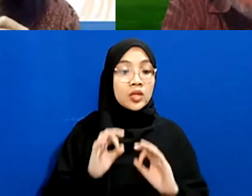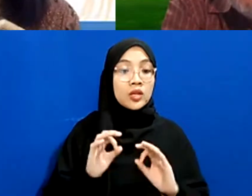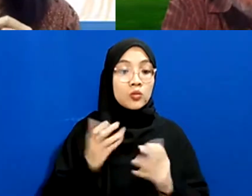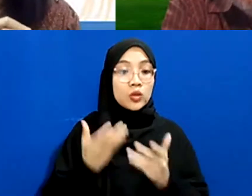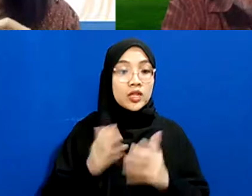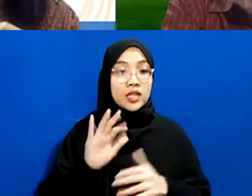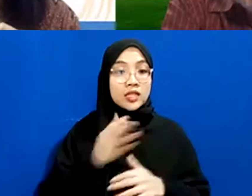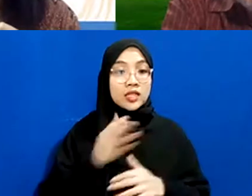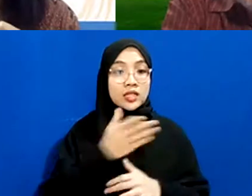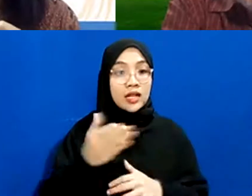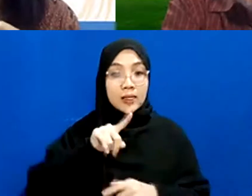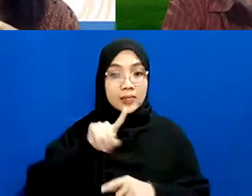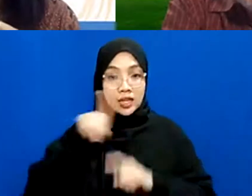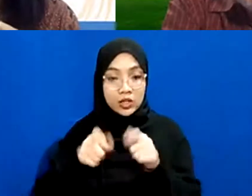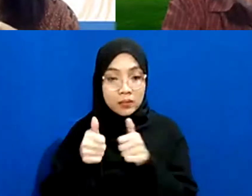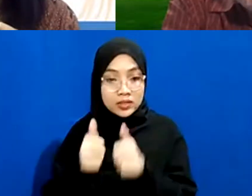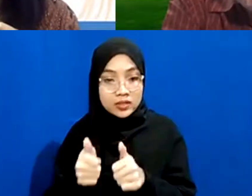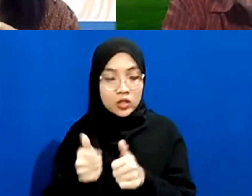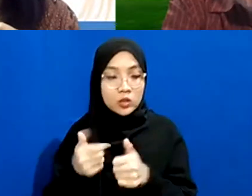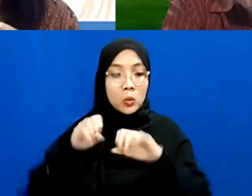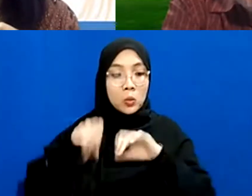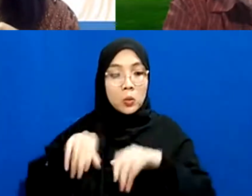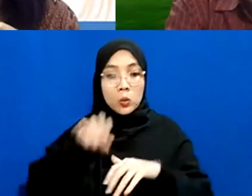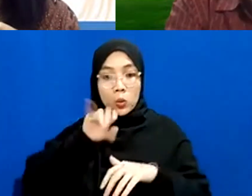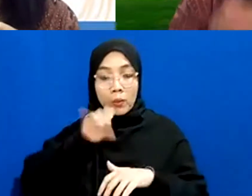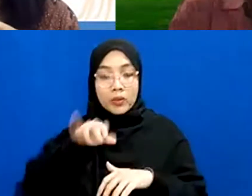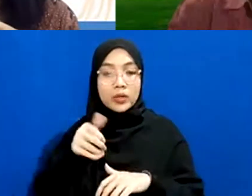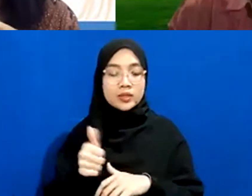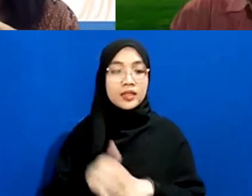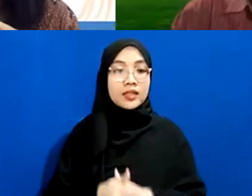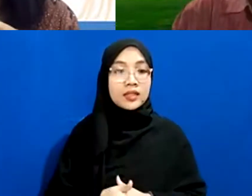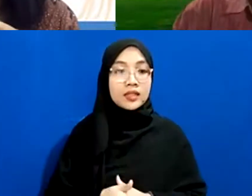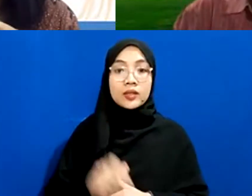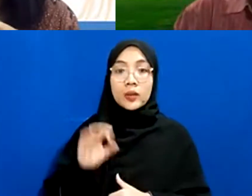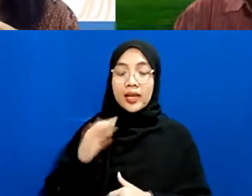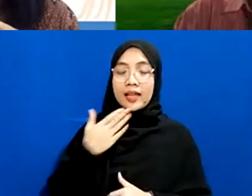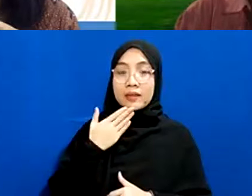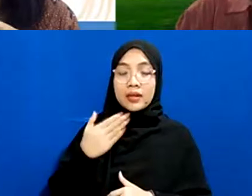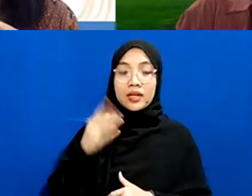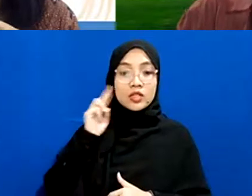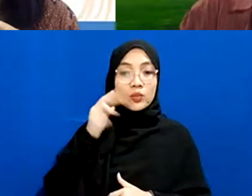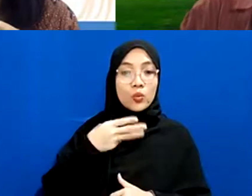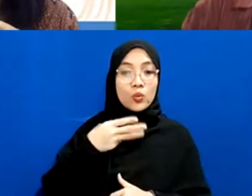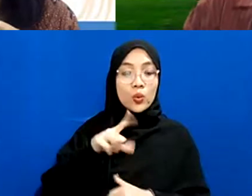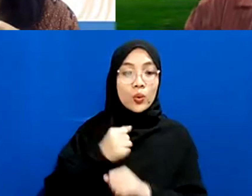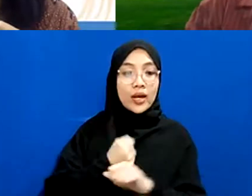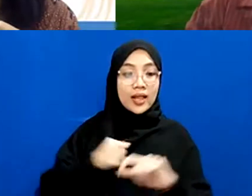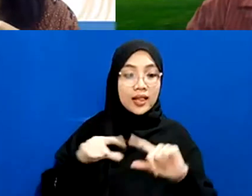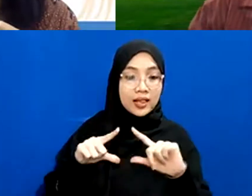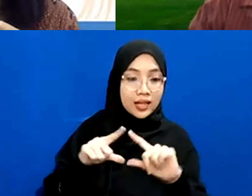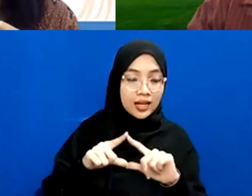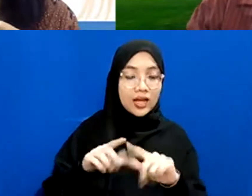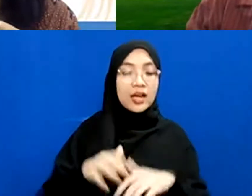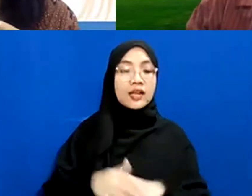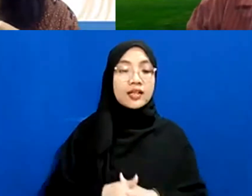Iska? Yes. Thank you so much, Bu Elga and Prof. David, for the input and suggestion for